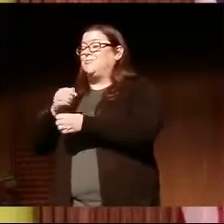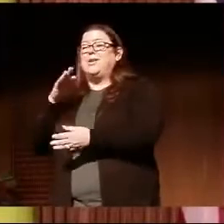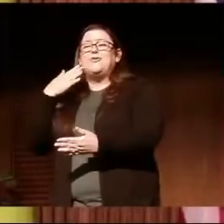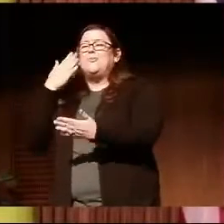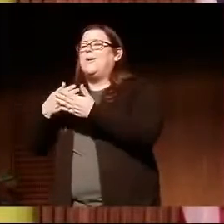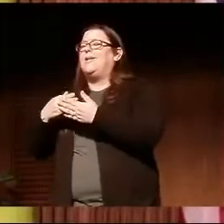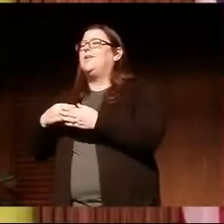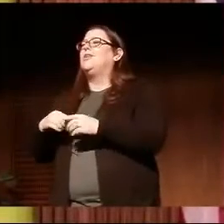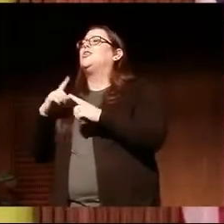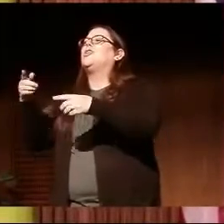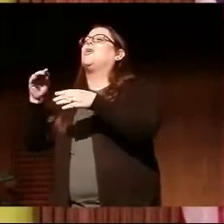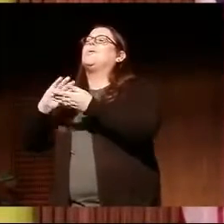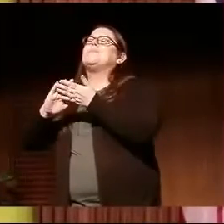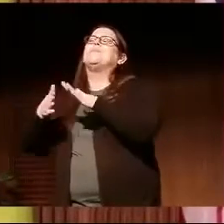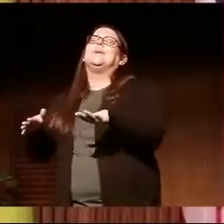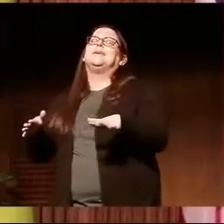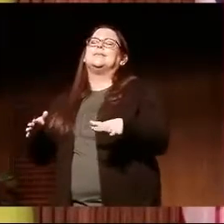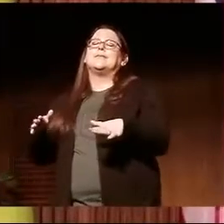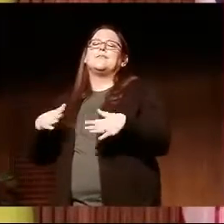and be healed of your disease."